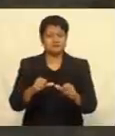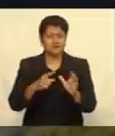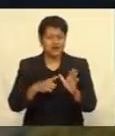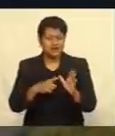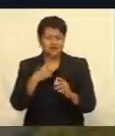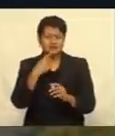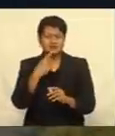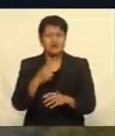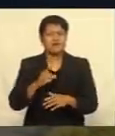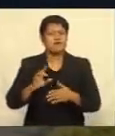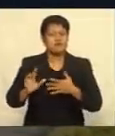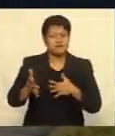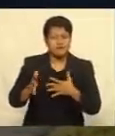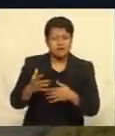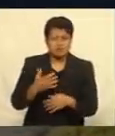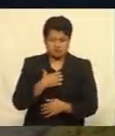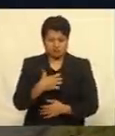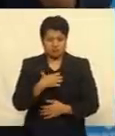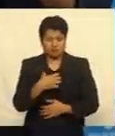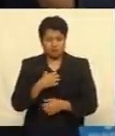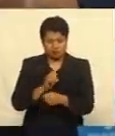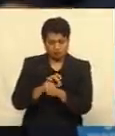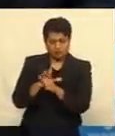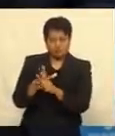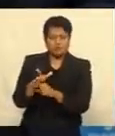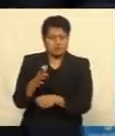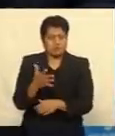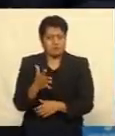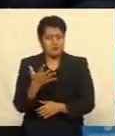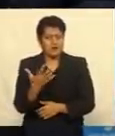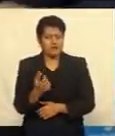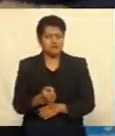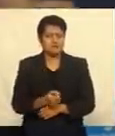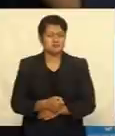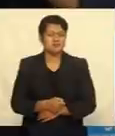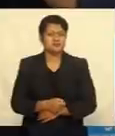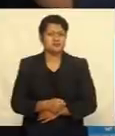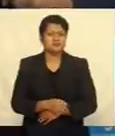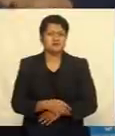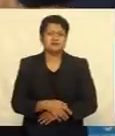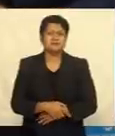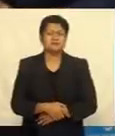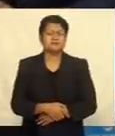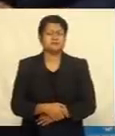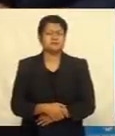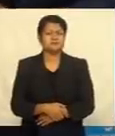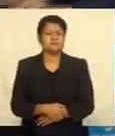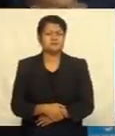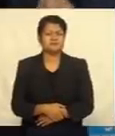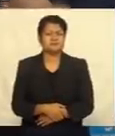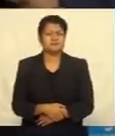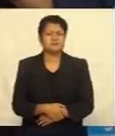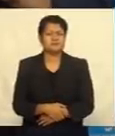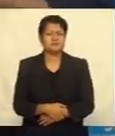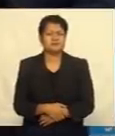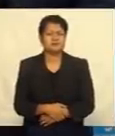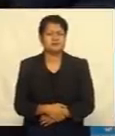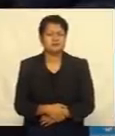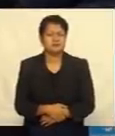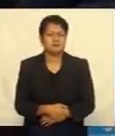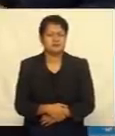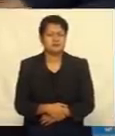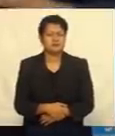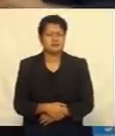fear of more cases being detected. We know that we've tested the first 69 contacts of the first cases, then